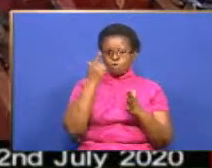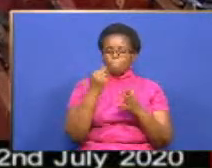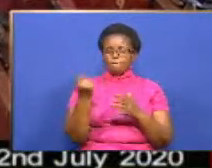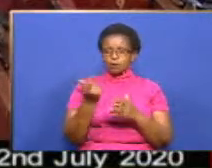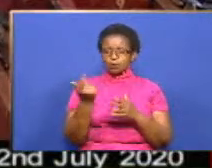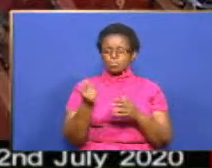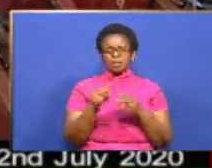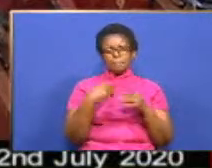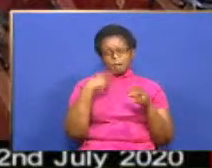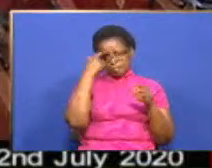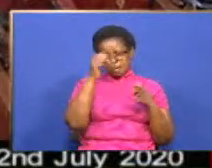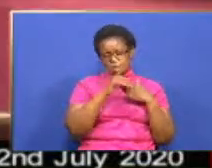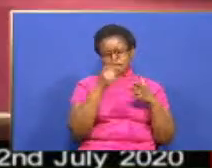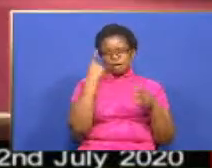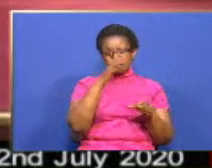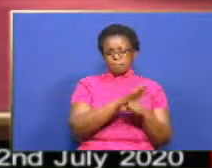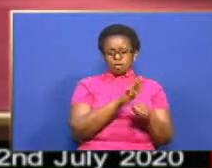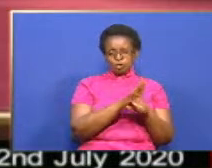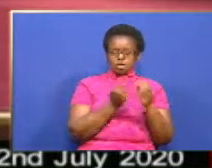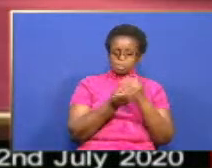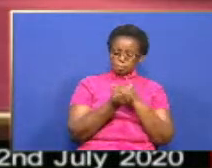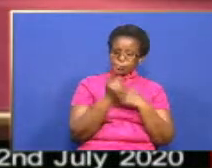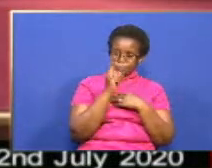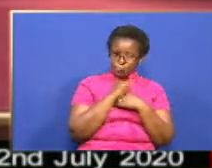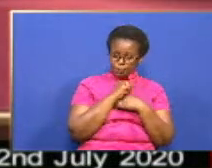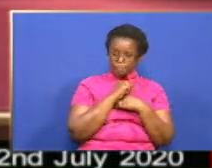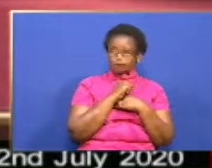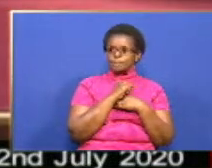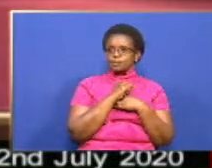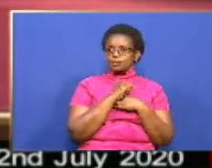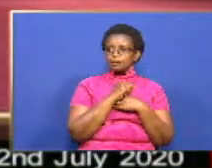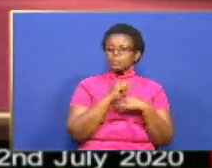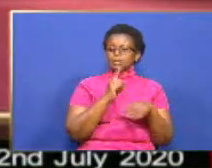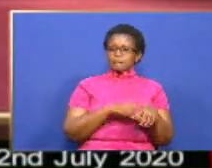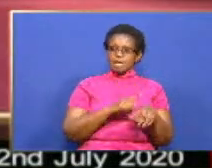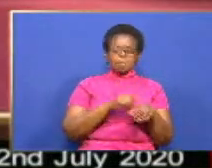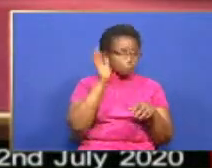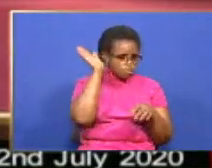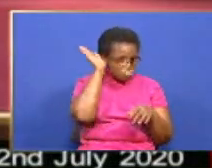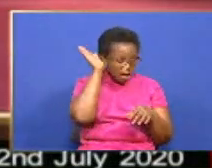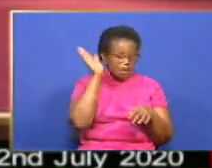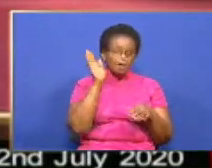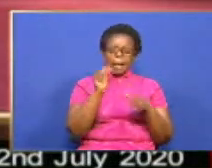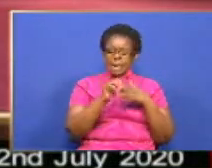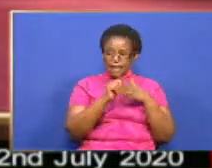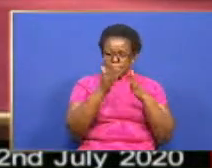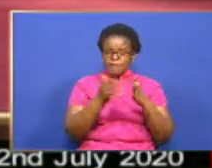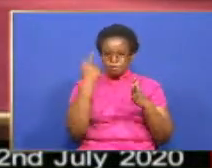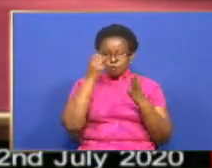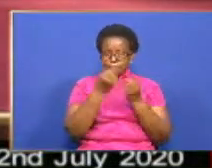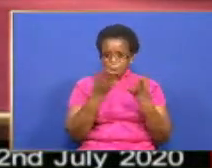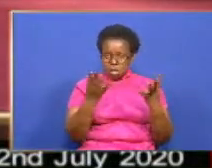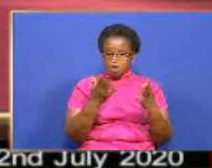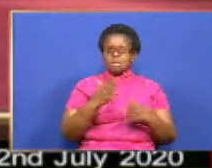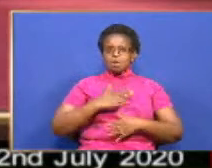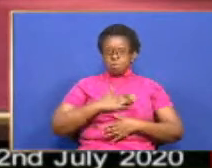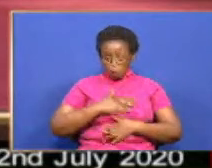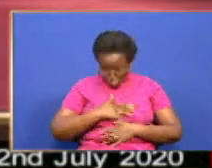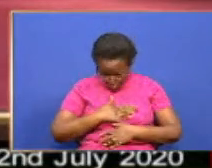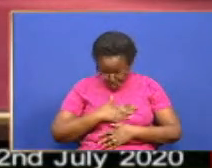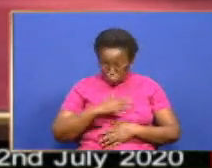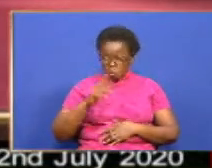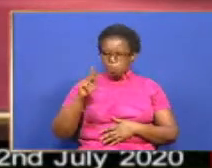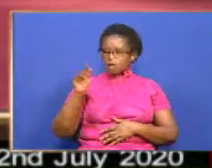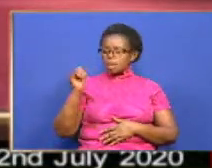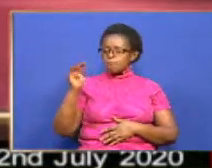of Majority has said it all. We had, when Duale was the Leader of Majority, Honorable Kimunya was also a member of the House Business